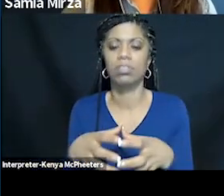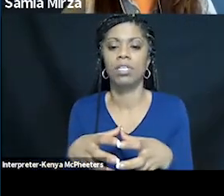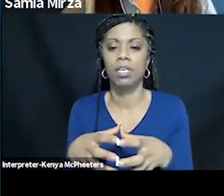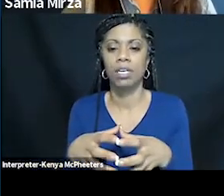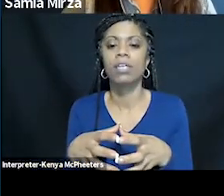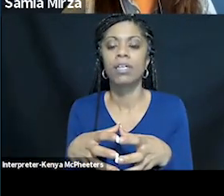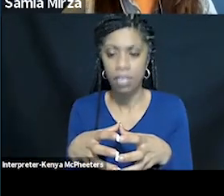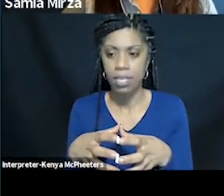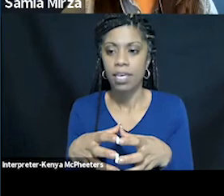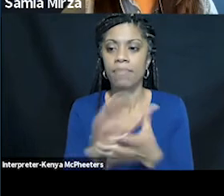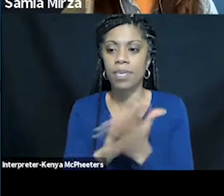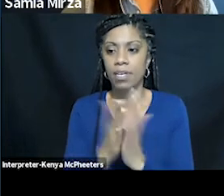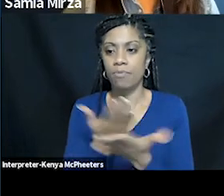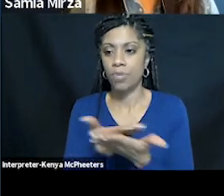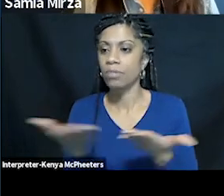Next slide, please.